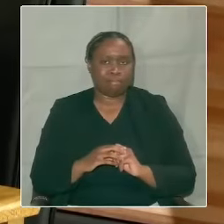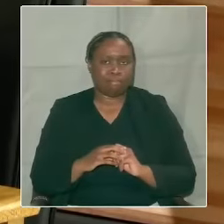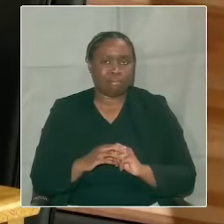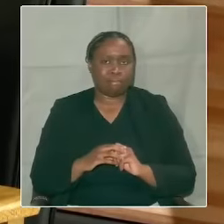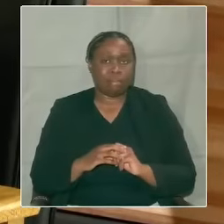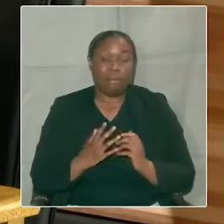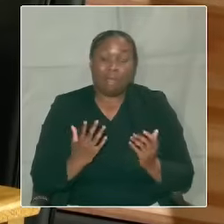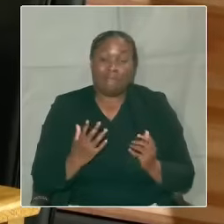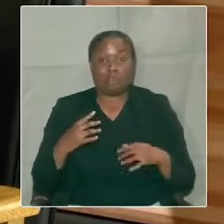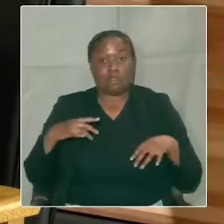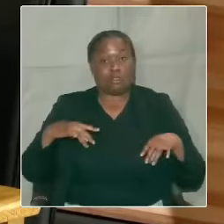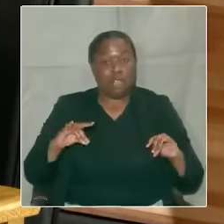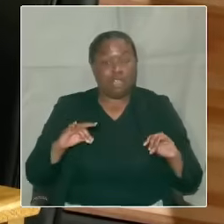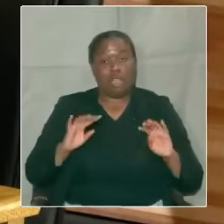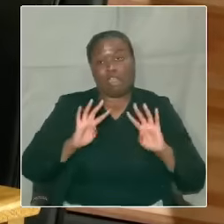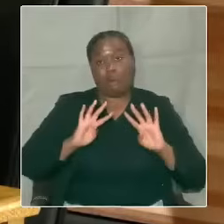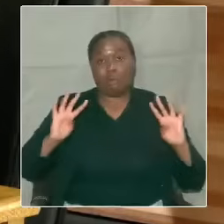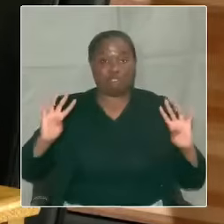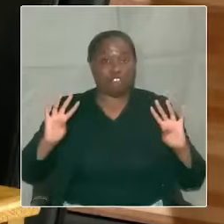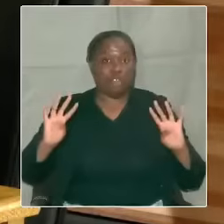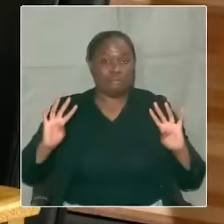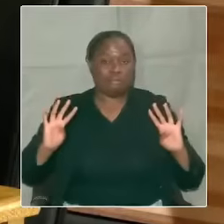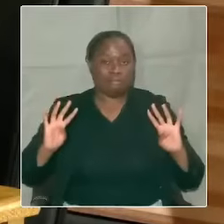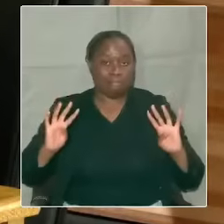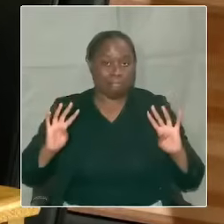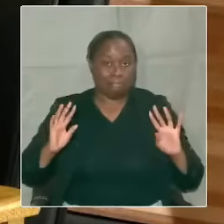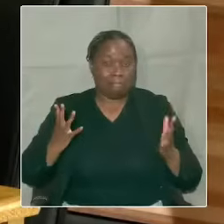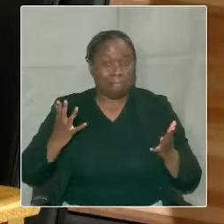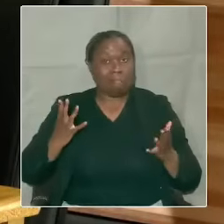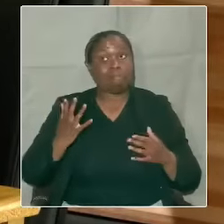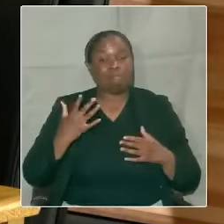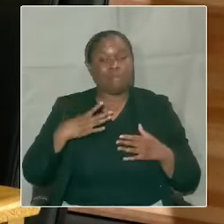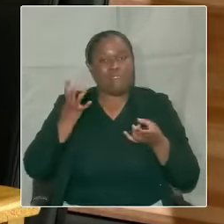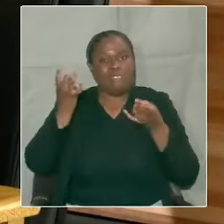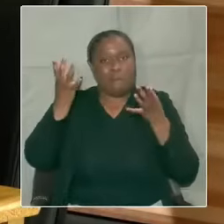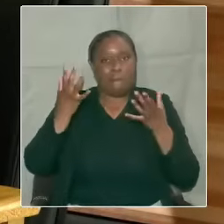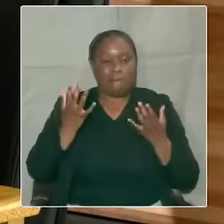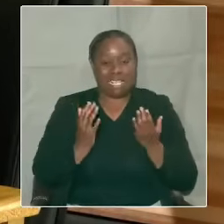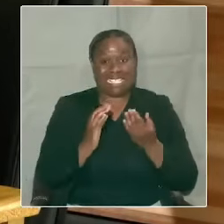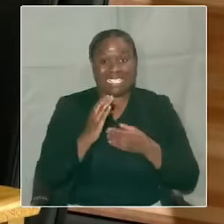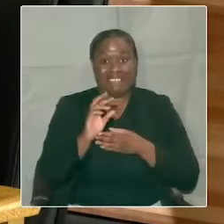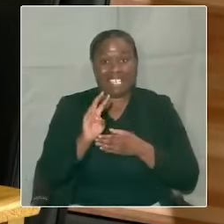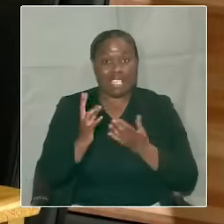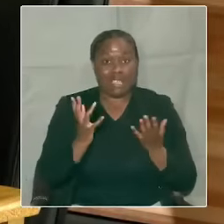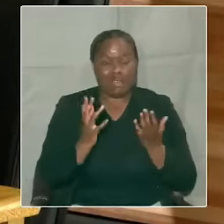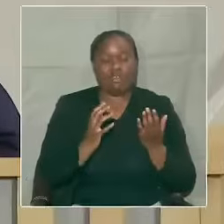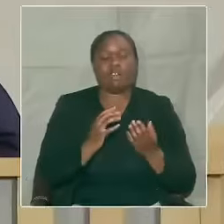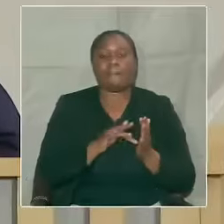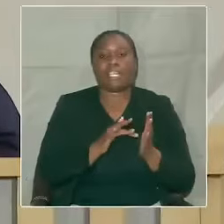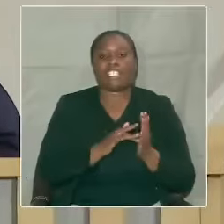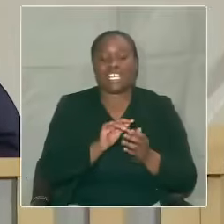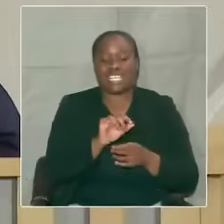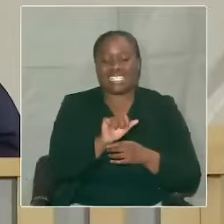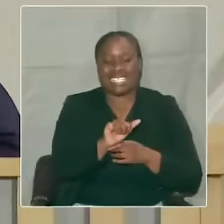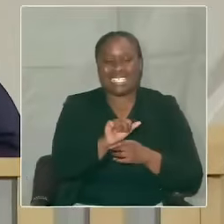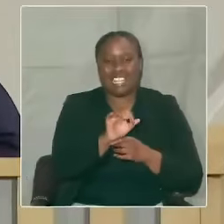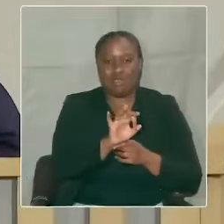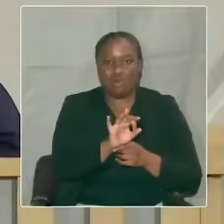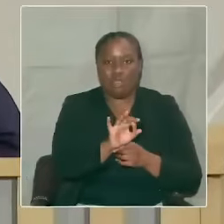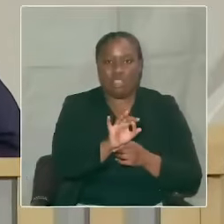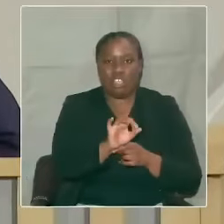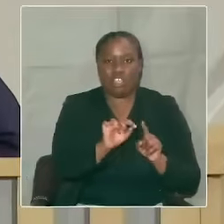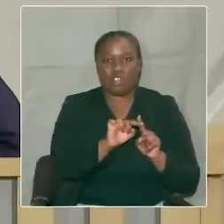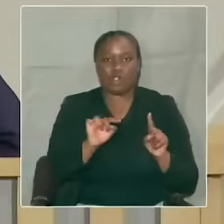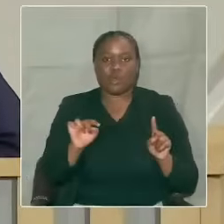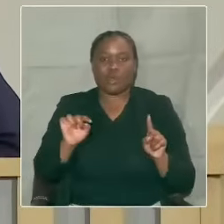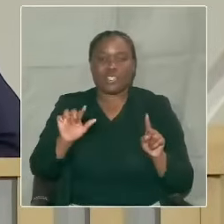benefit of the Chair and the co-commissioners, it is on pages 63 to 72 of